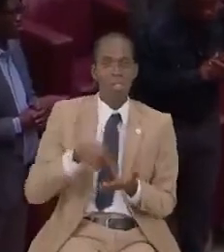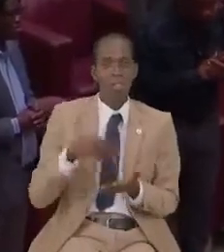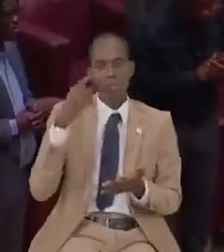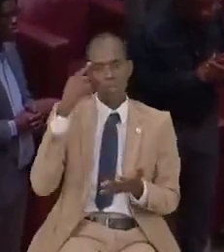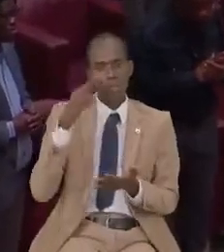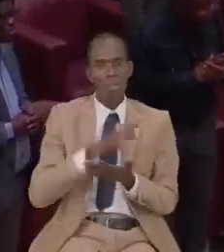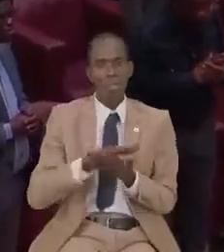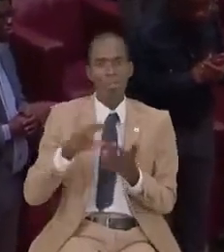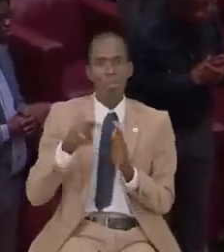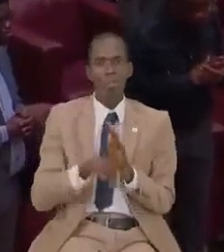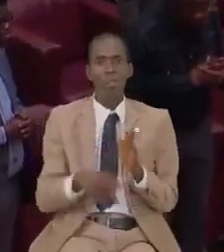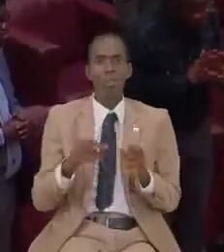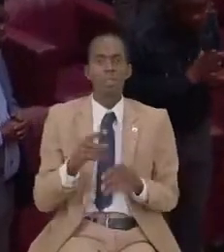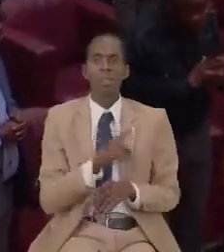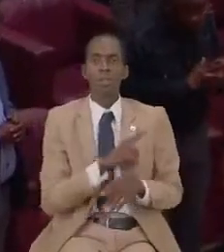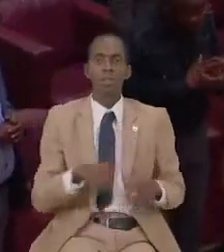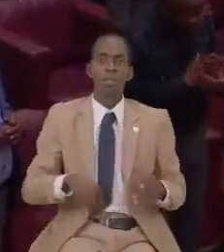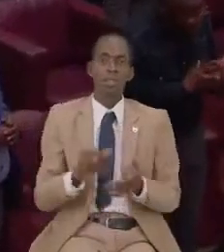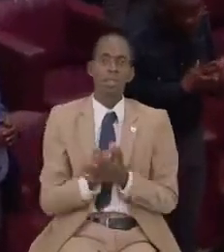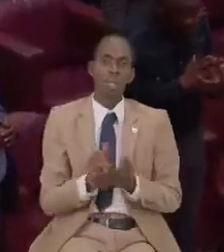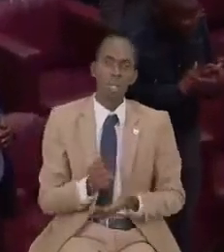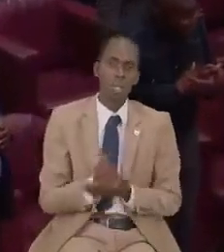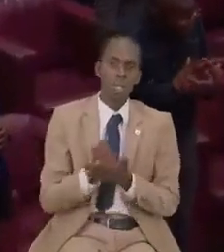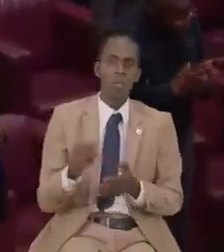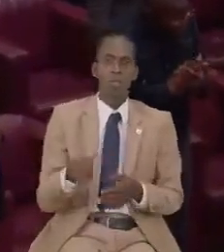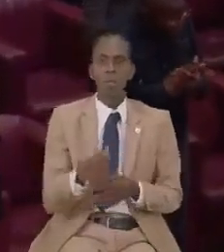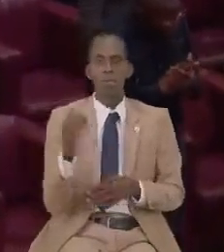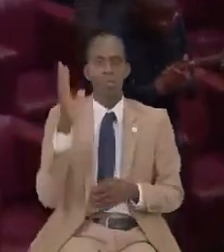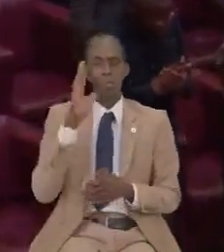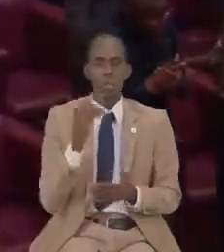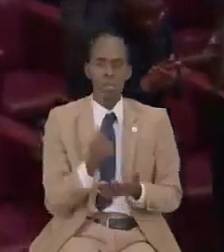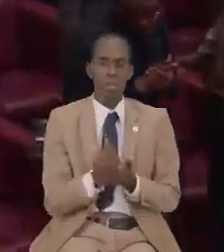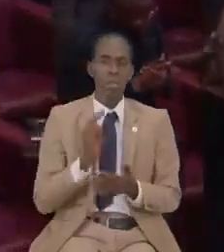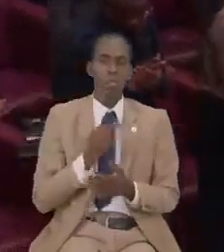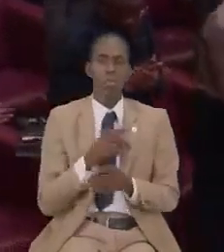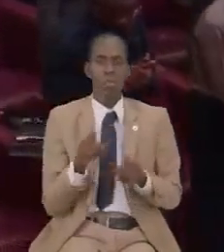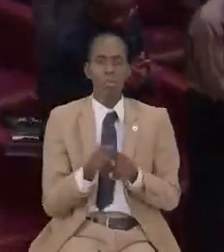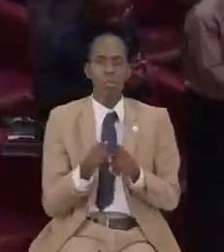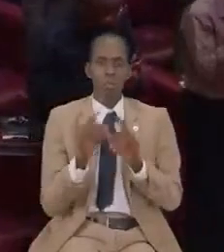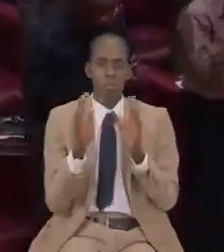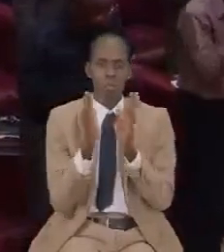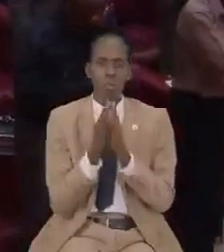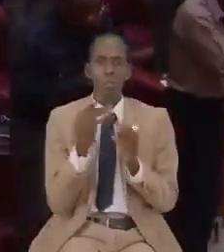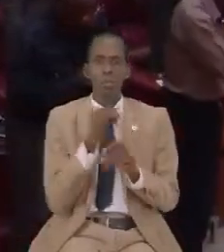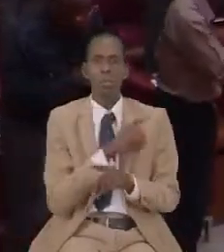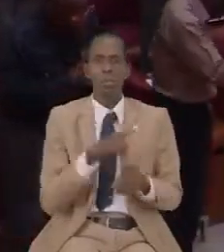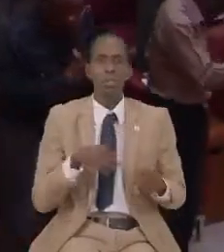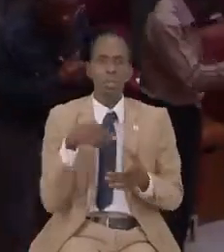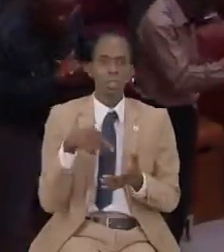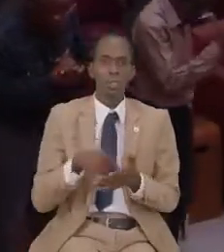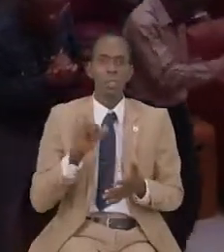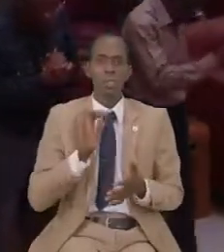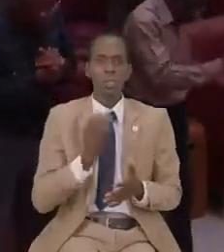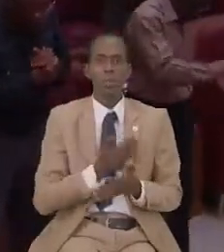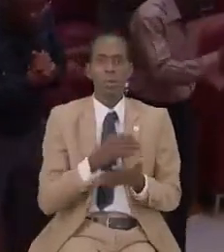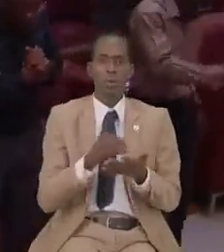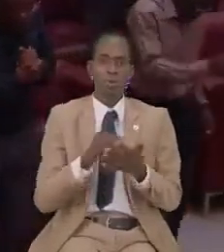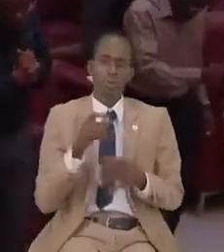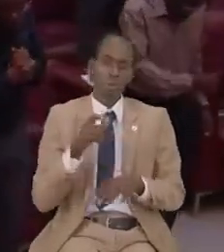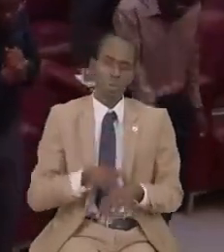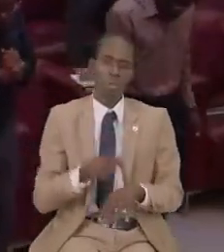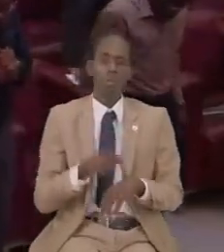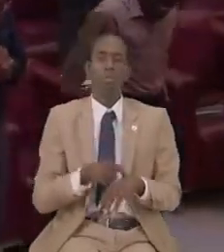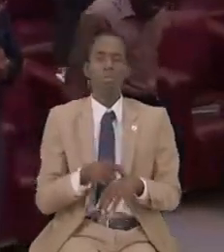righteousness. The Lord that helped them will help us too. This is our own time. This is our own